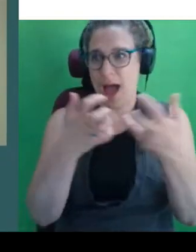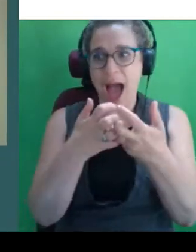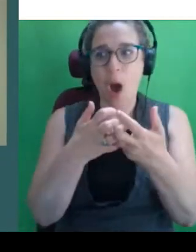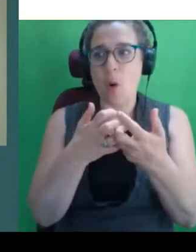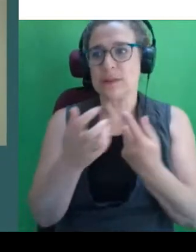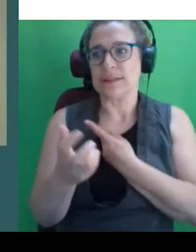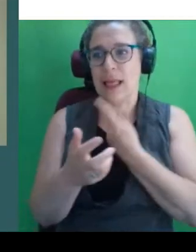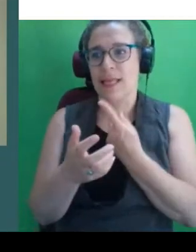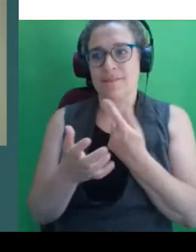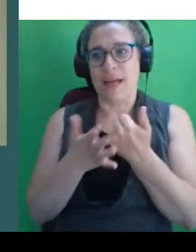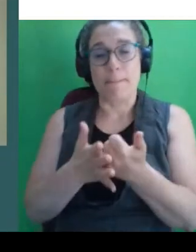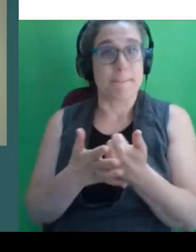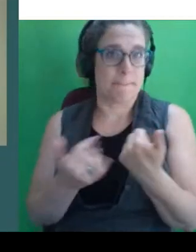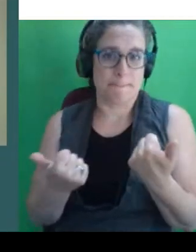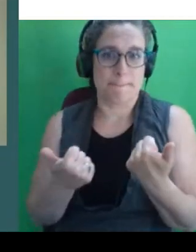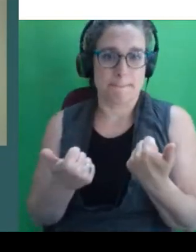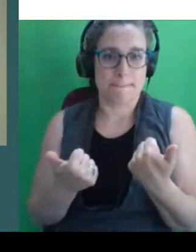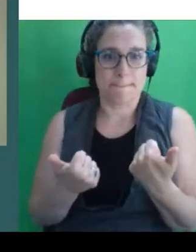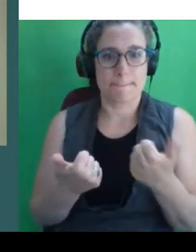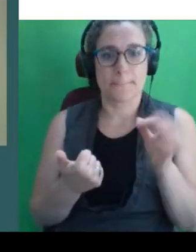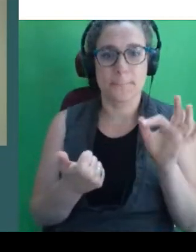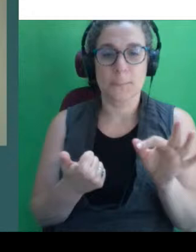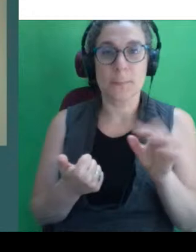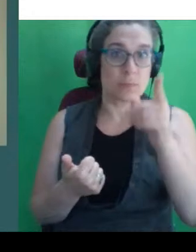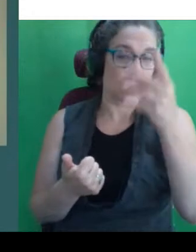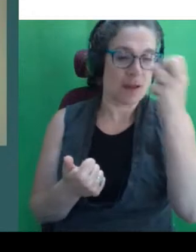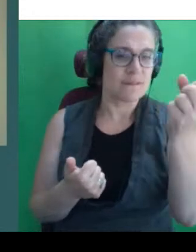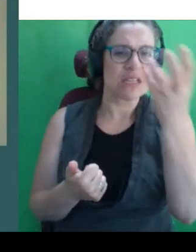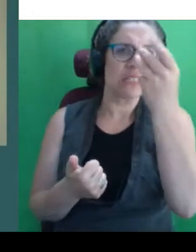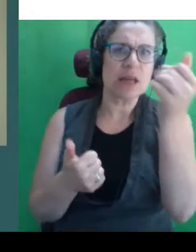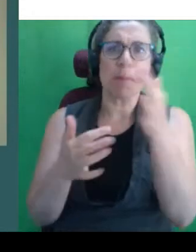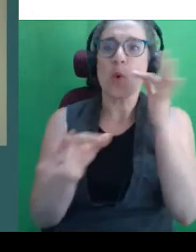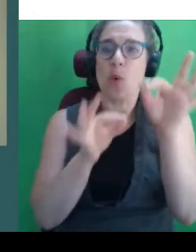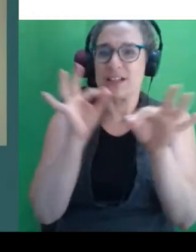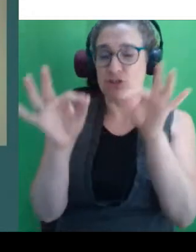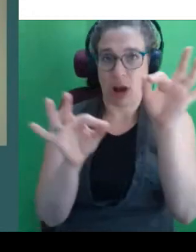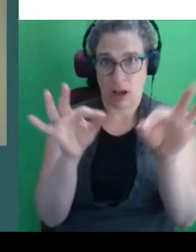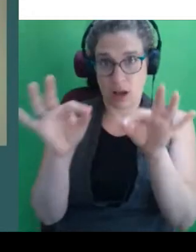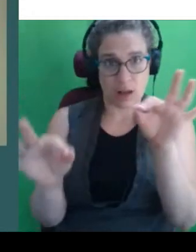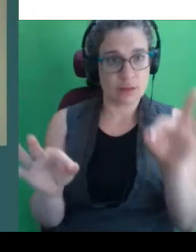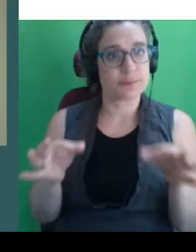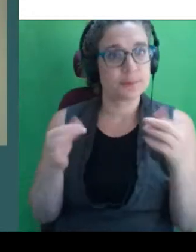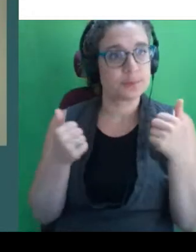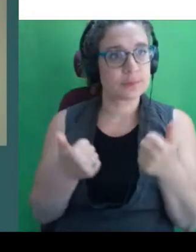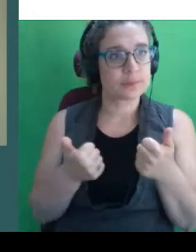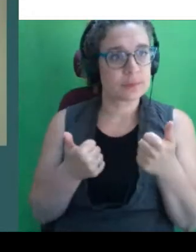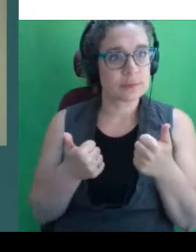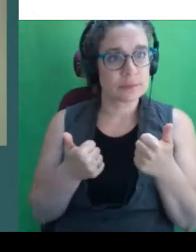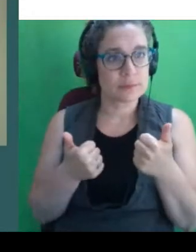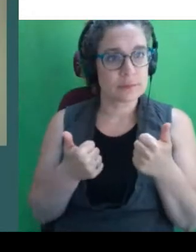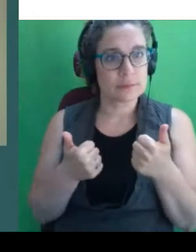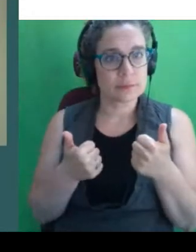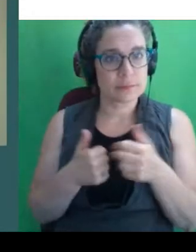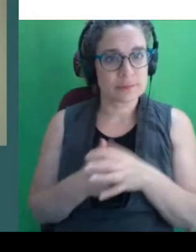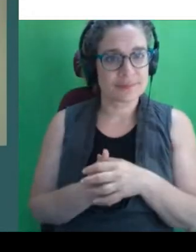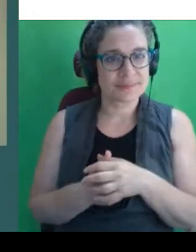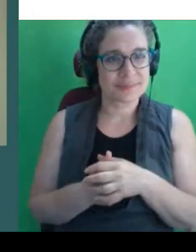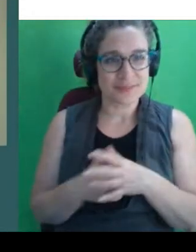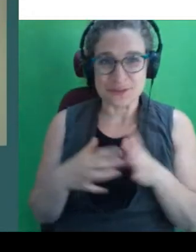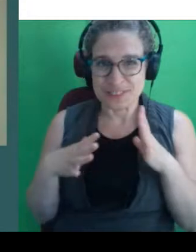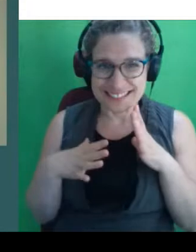fantastic. Right, we have got some questions coming in for you. So you ready? Yep. First one